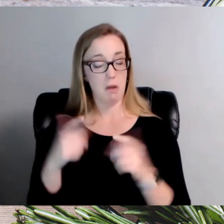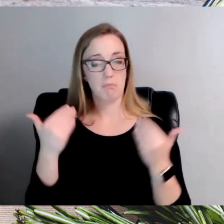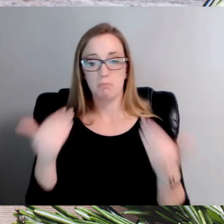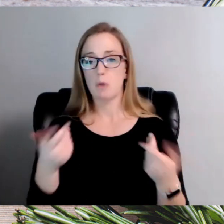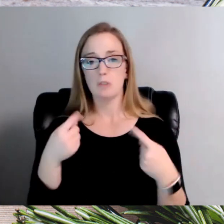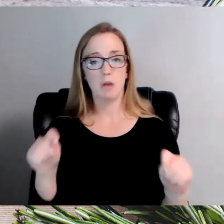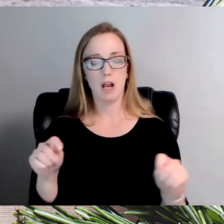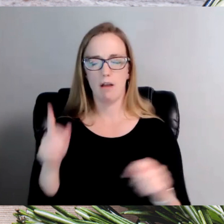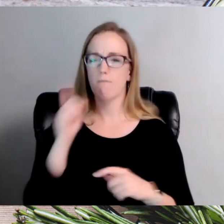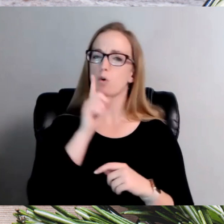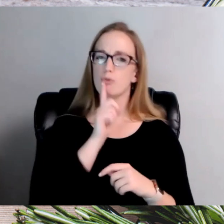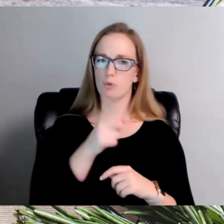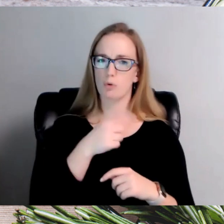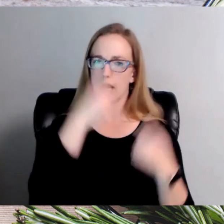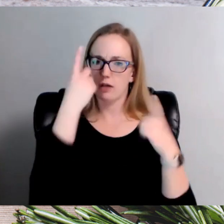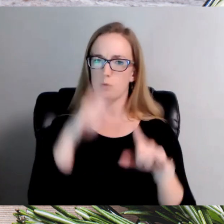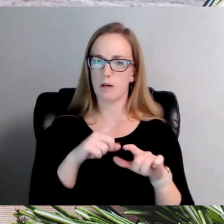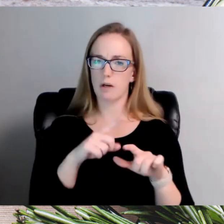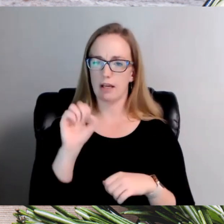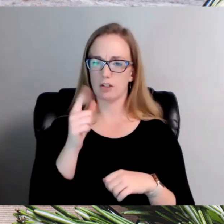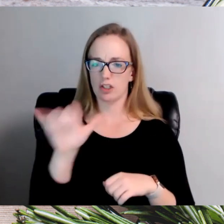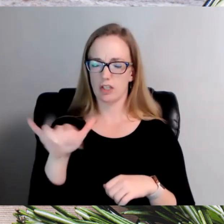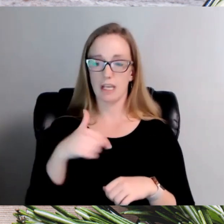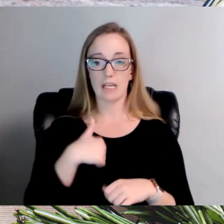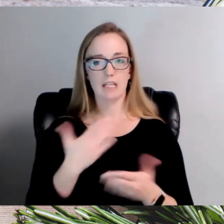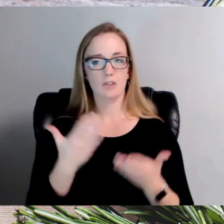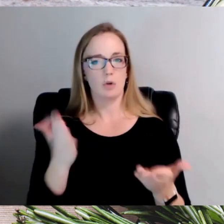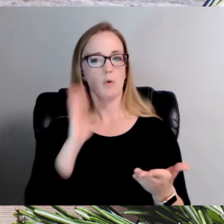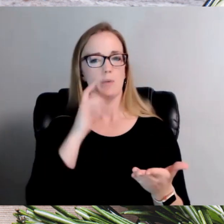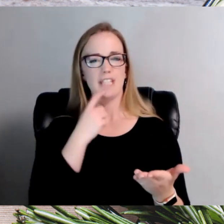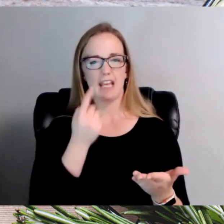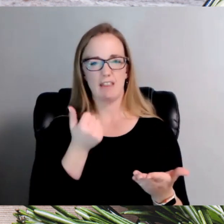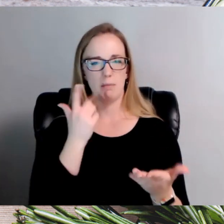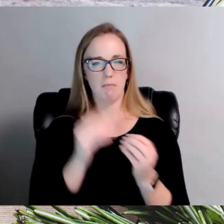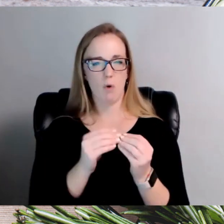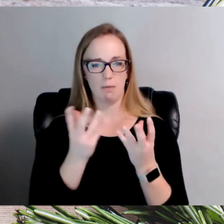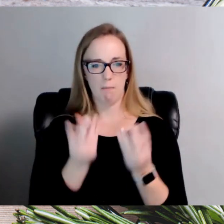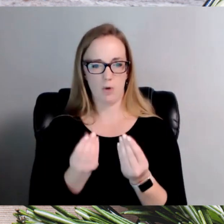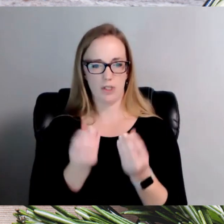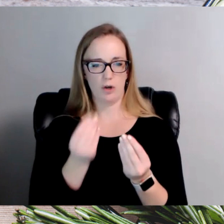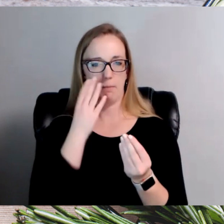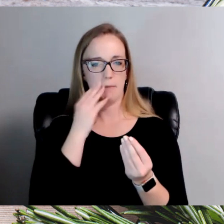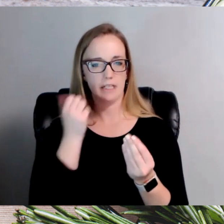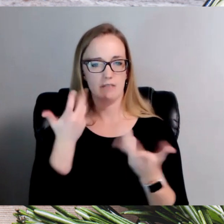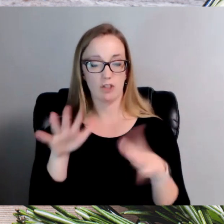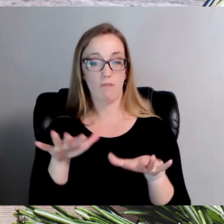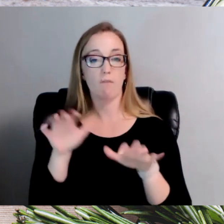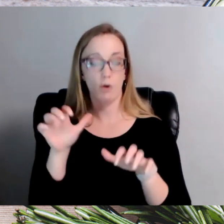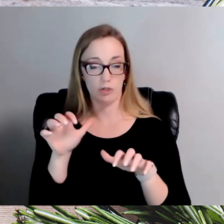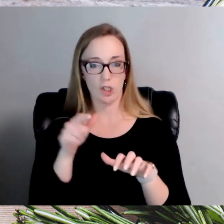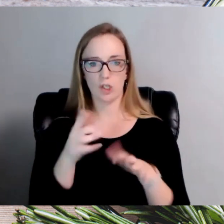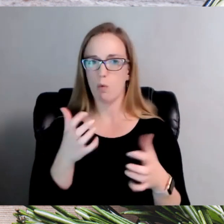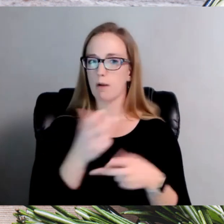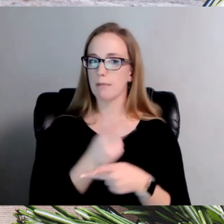extension.ca.uky.edu, and you're going to be able to search by county for that information so that you can start cooking right away. So today was the first of